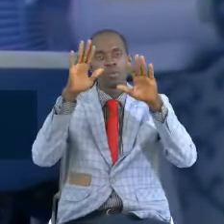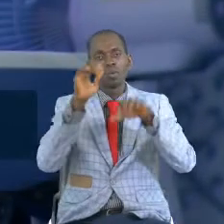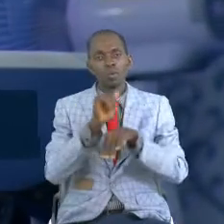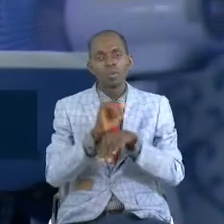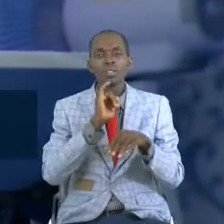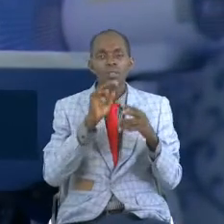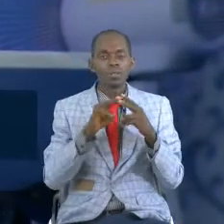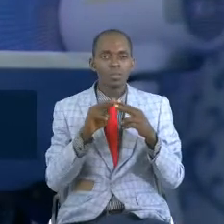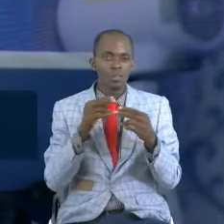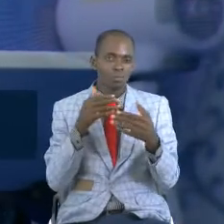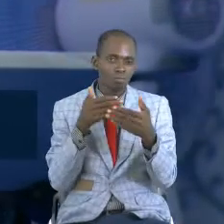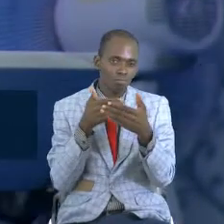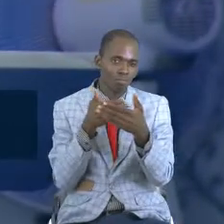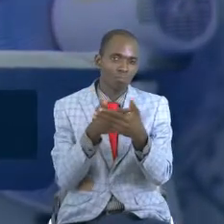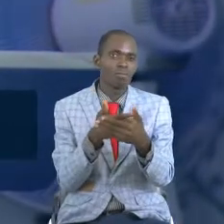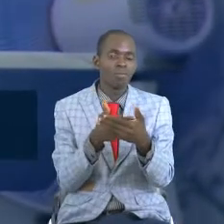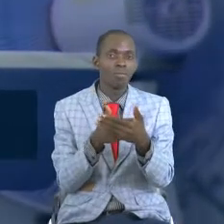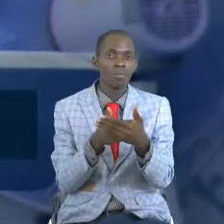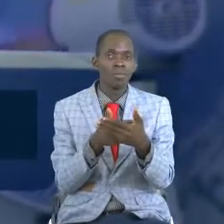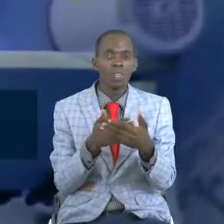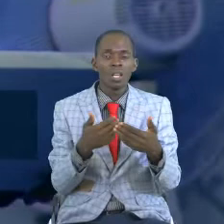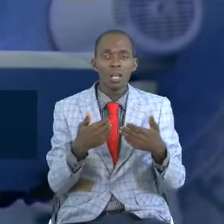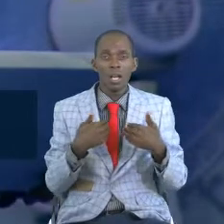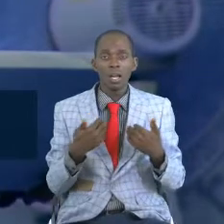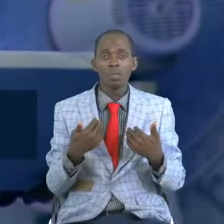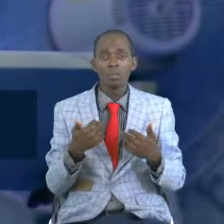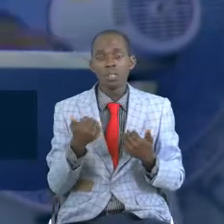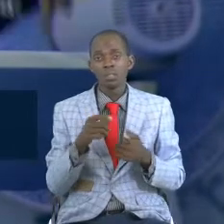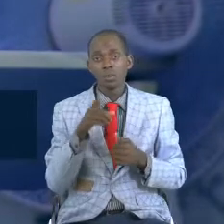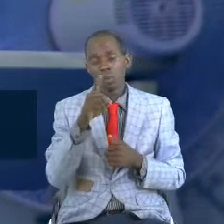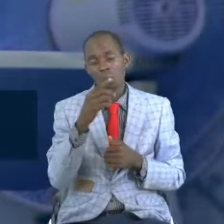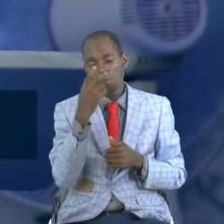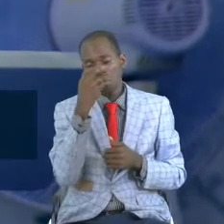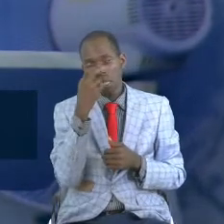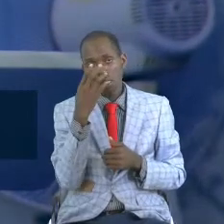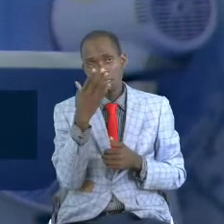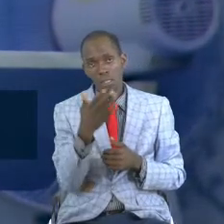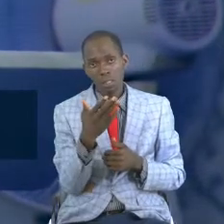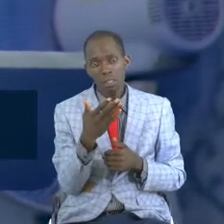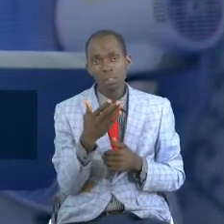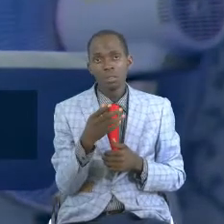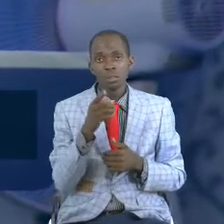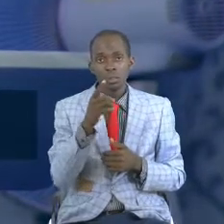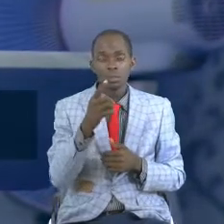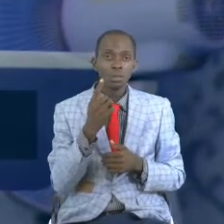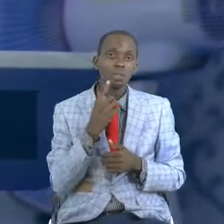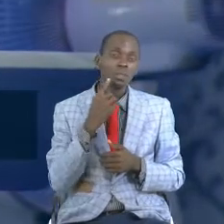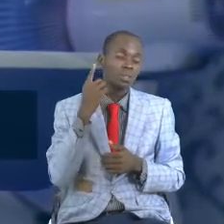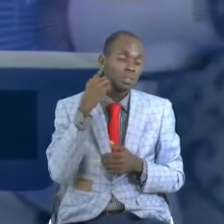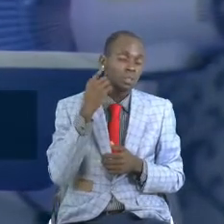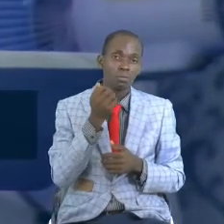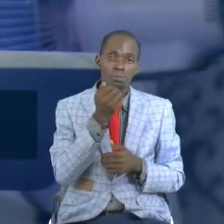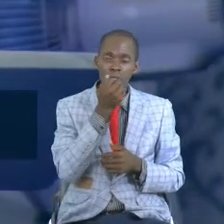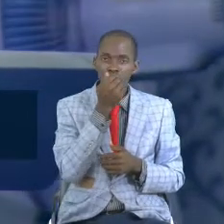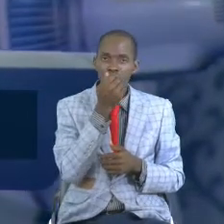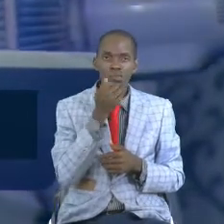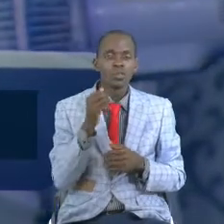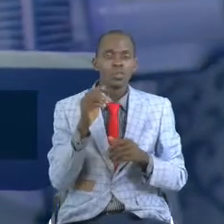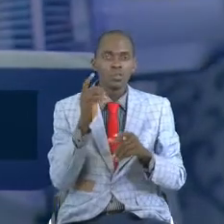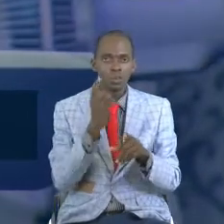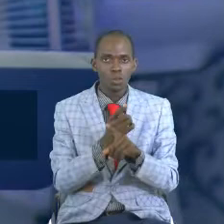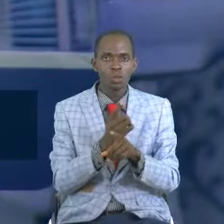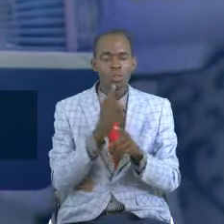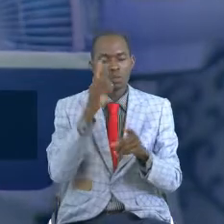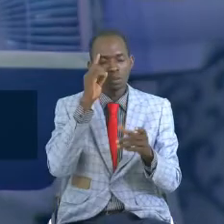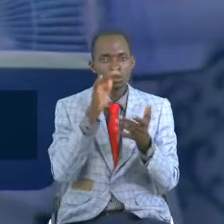If you bring any blind person, stand by that person. After the final amen, ask him to look up. He will see